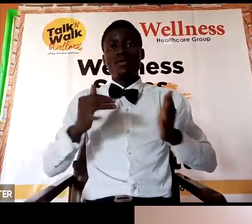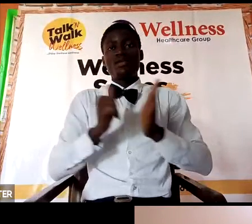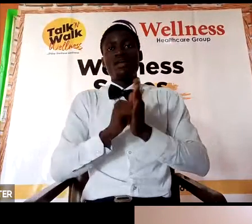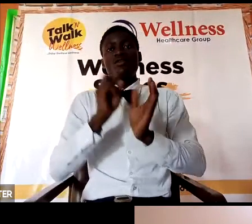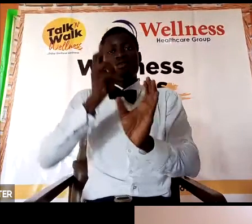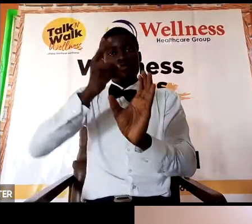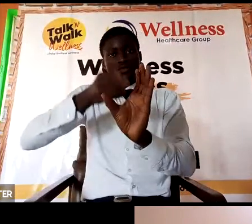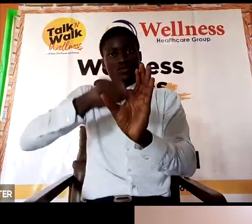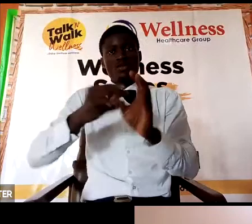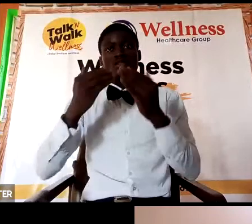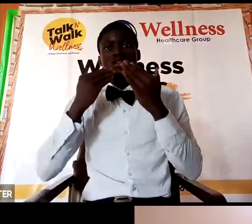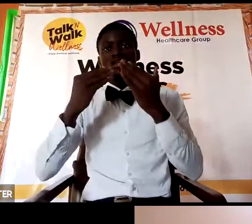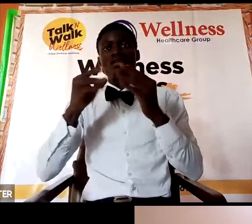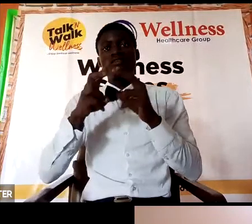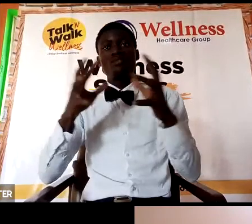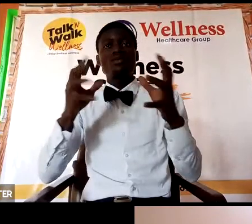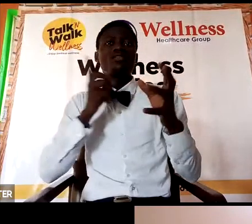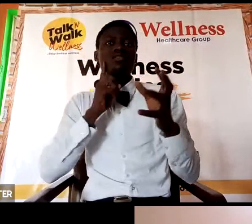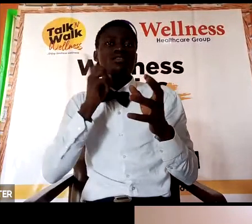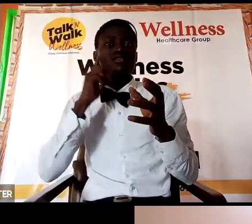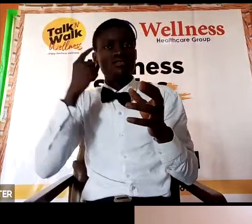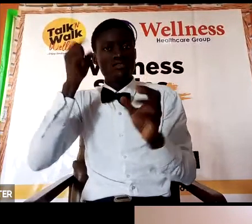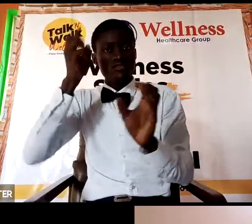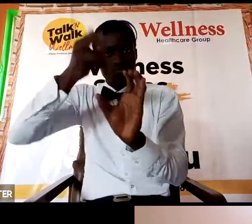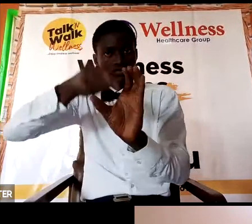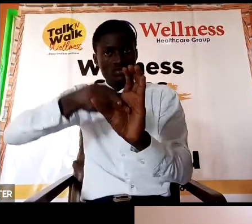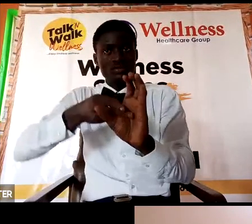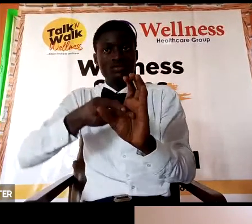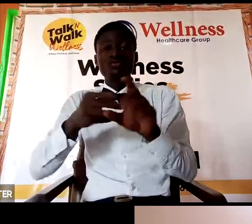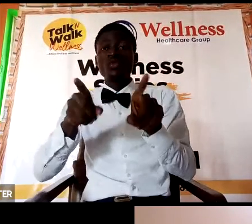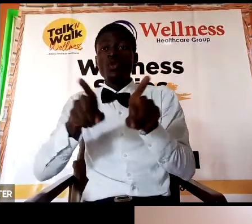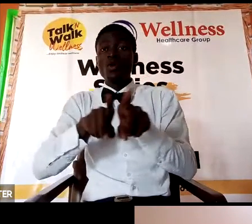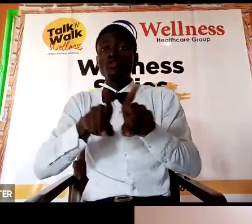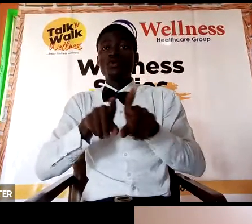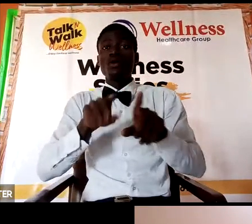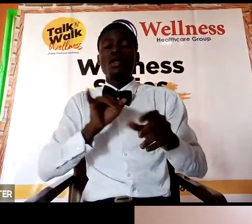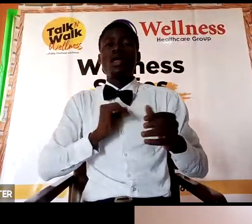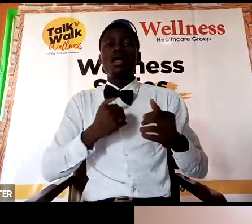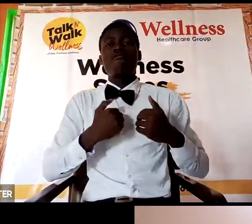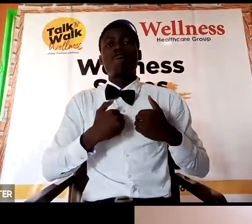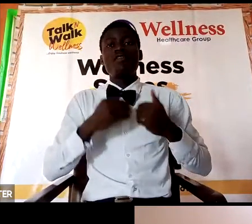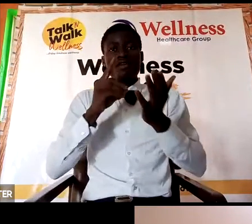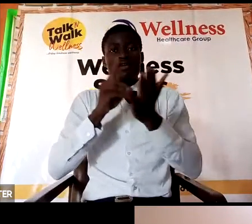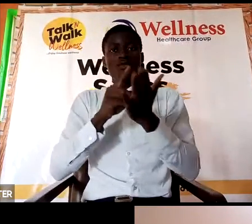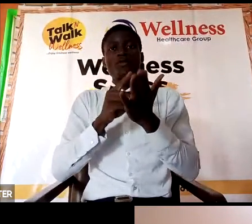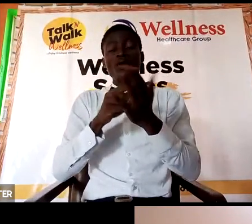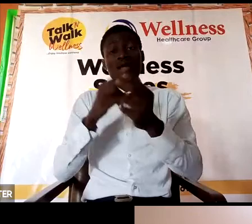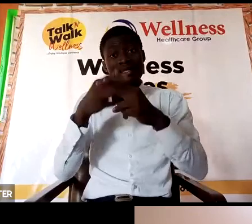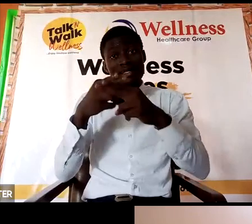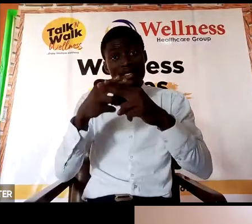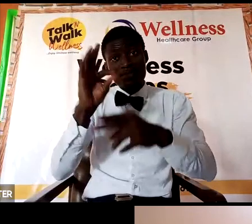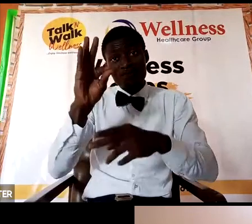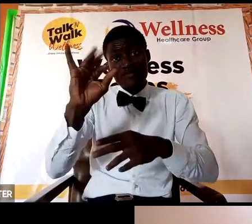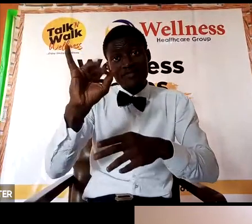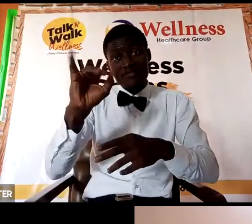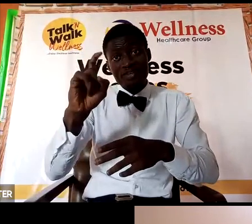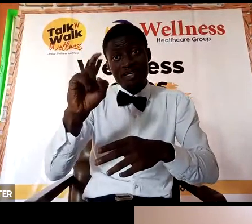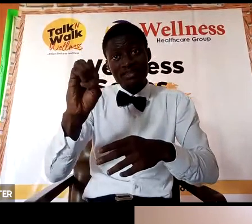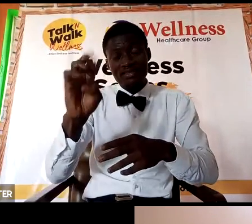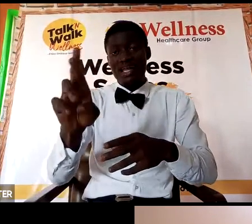this. Of course, I have a doctor here now. She's called the fixer, Dr. Tolu